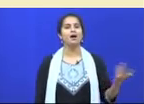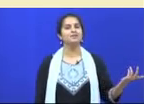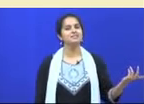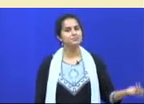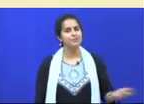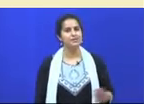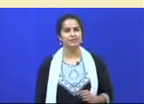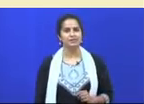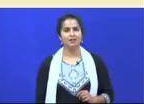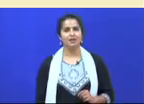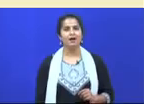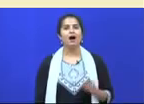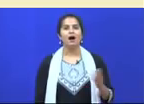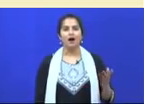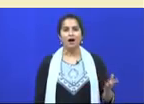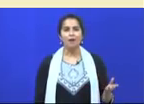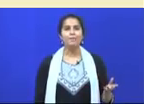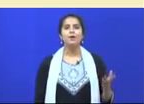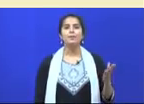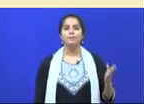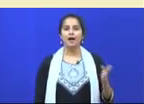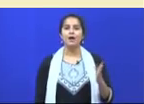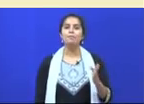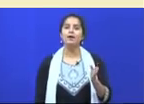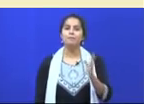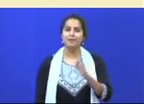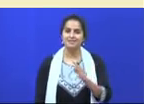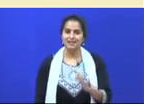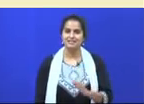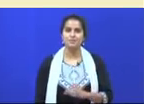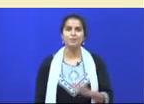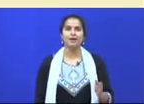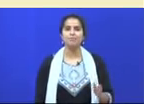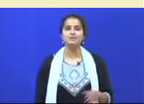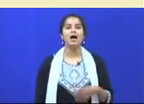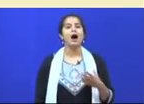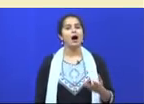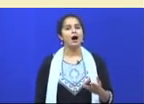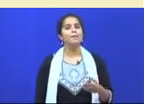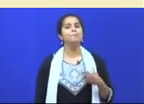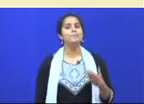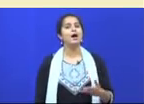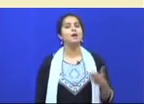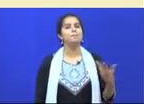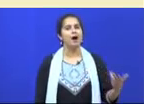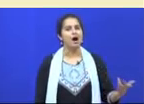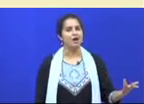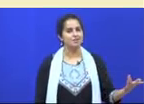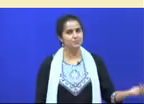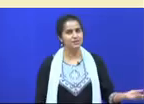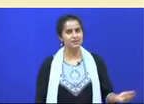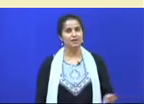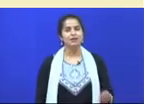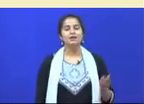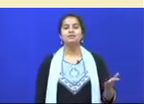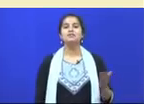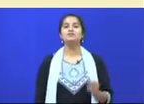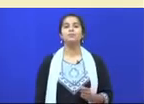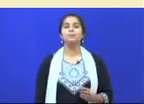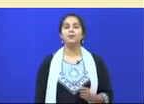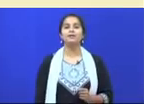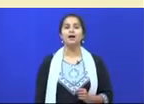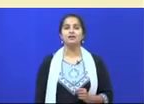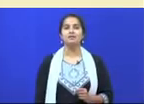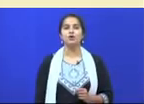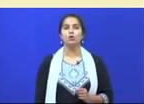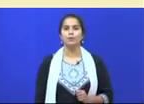brahmasmi. Aham brahma plus asmi becomes Aham Brahmasmi. This is